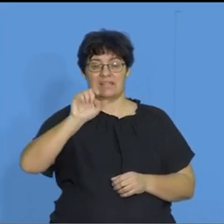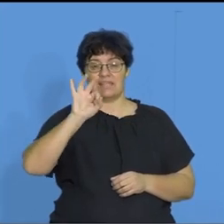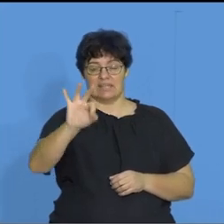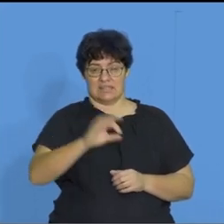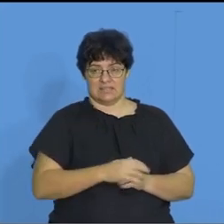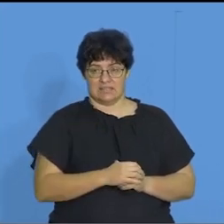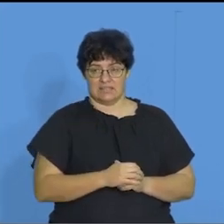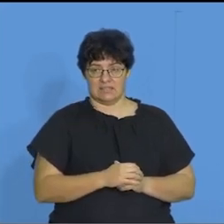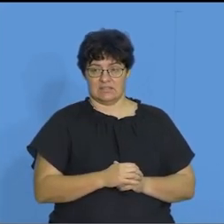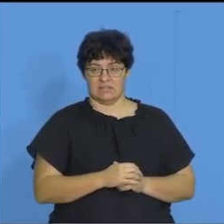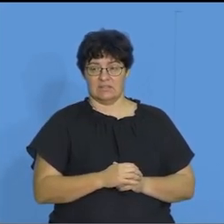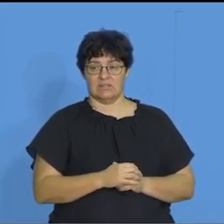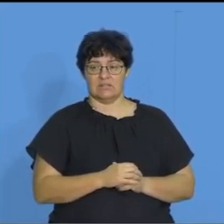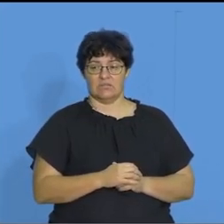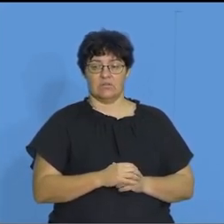72.73, right? So it's